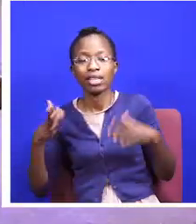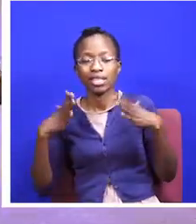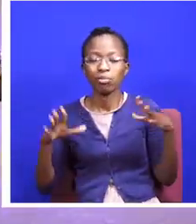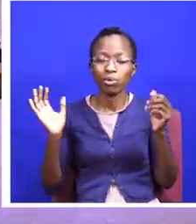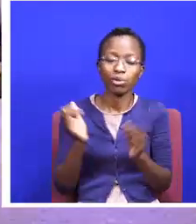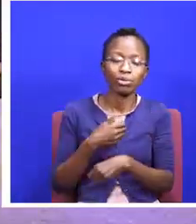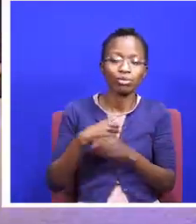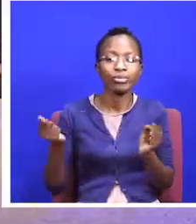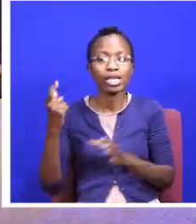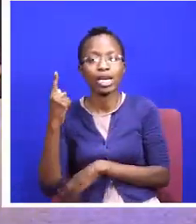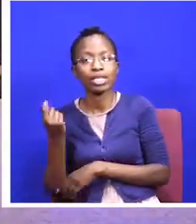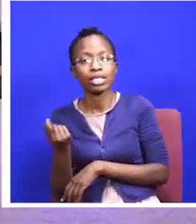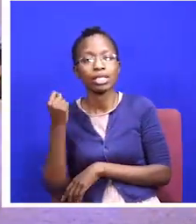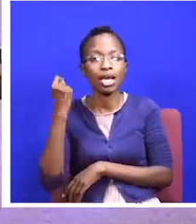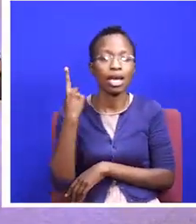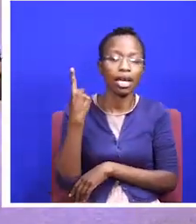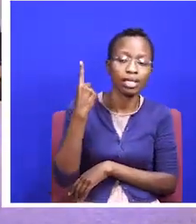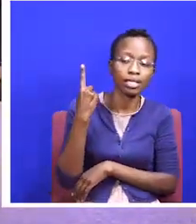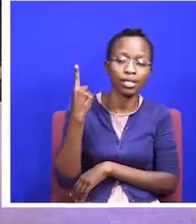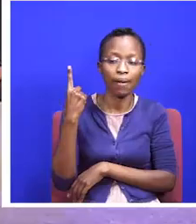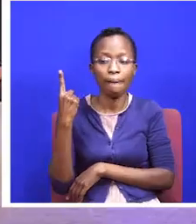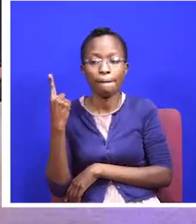plan they just could not